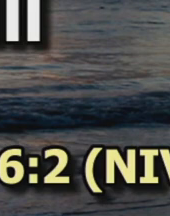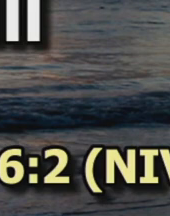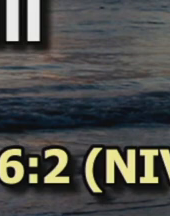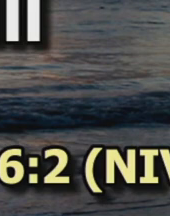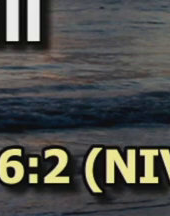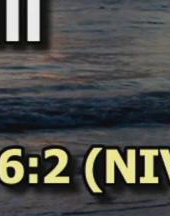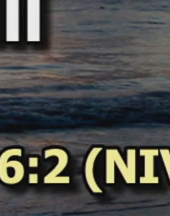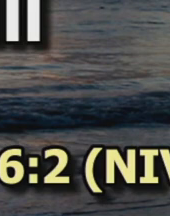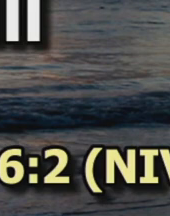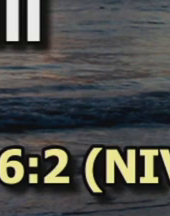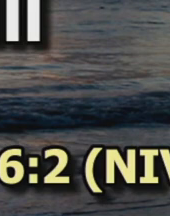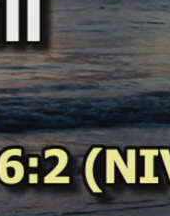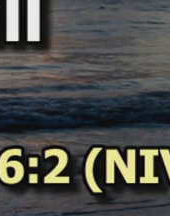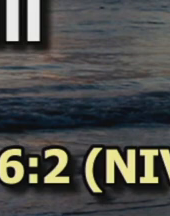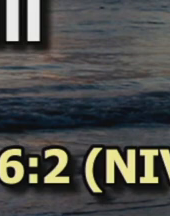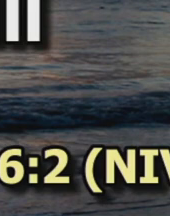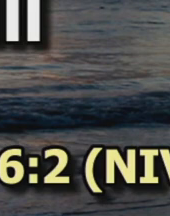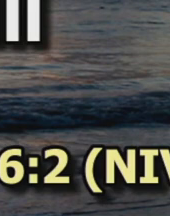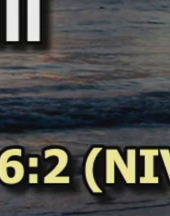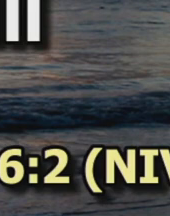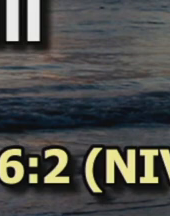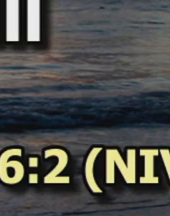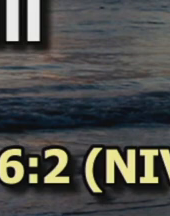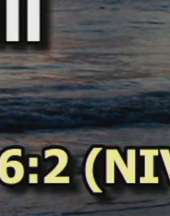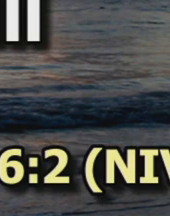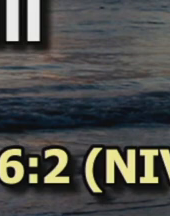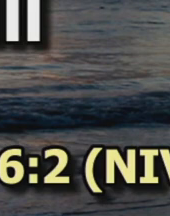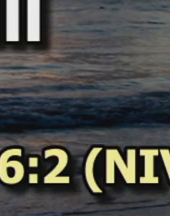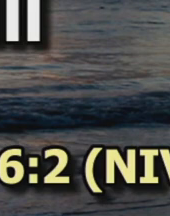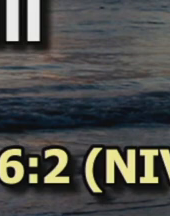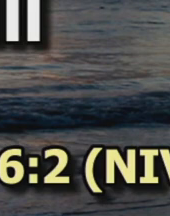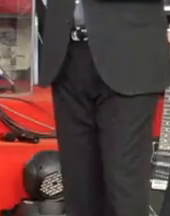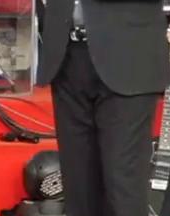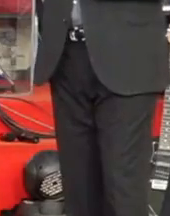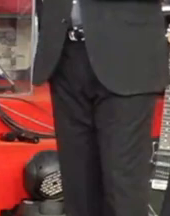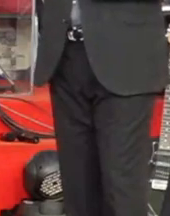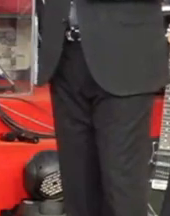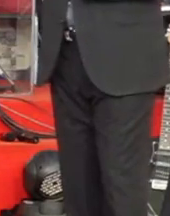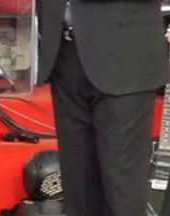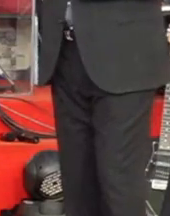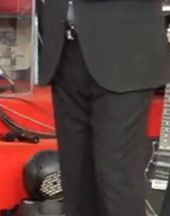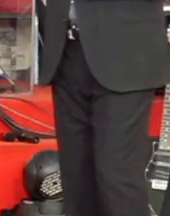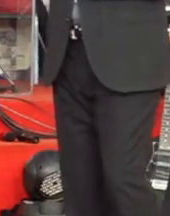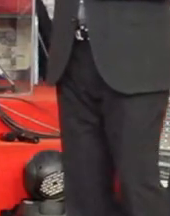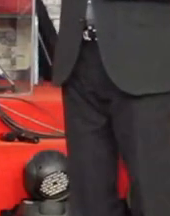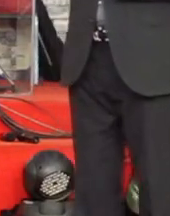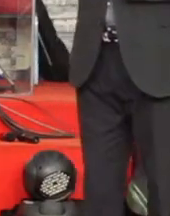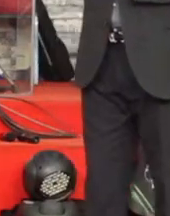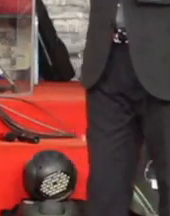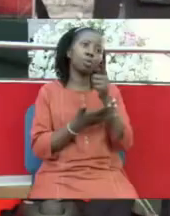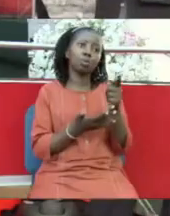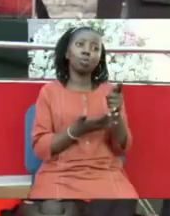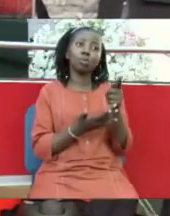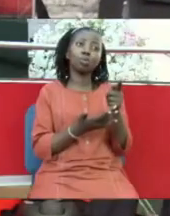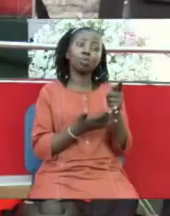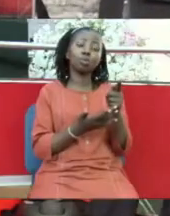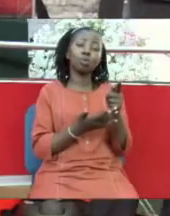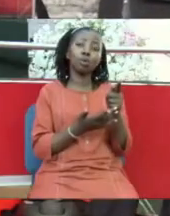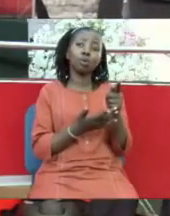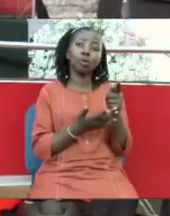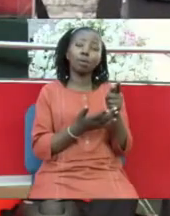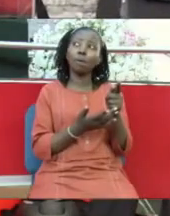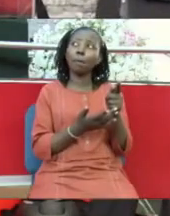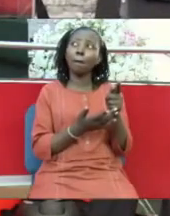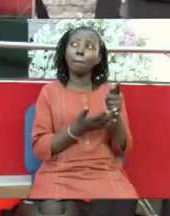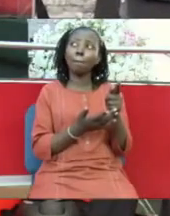you have to be strong yourself. Although there are many people who will help you, really, what will carry you is the